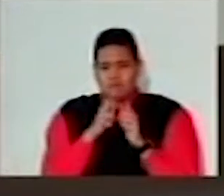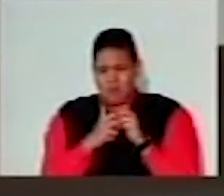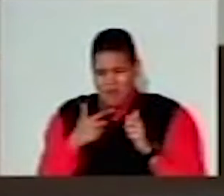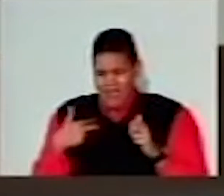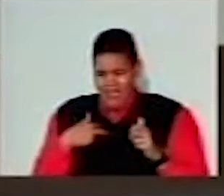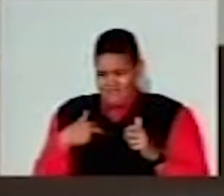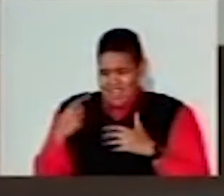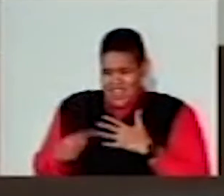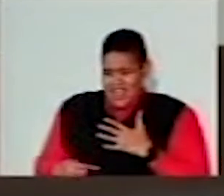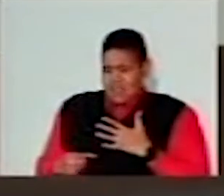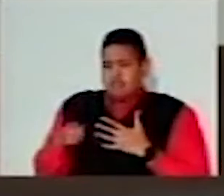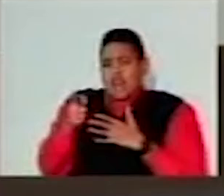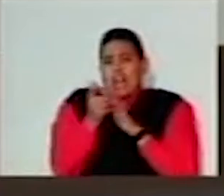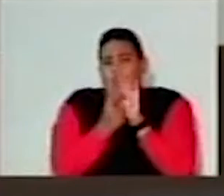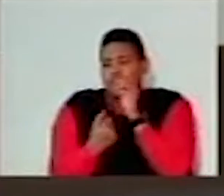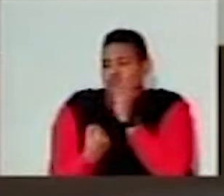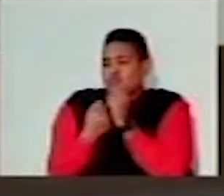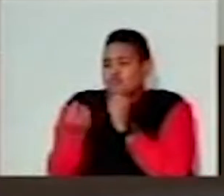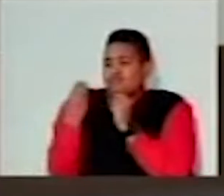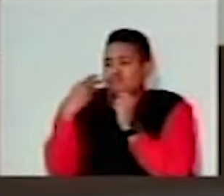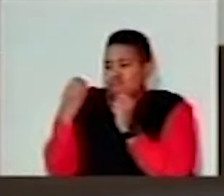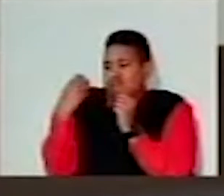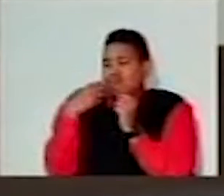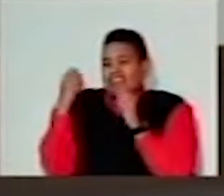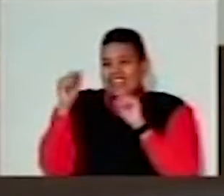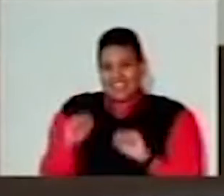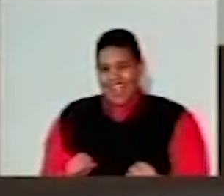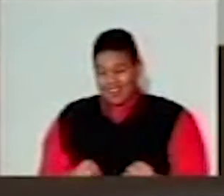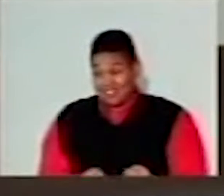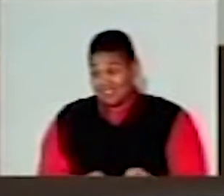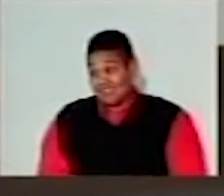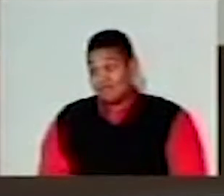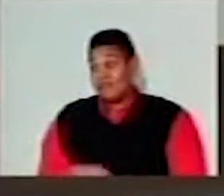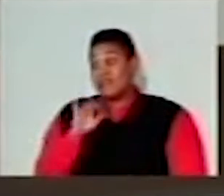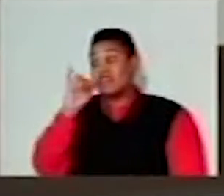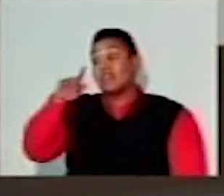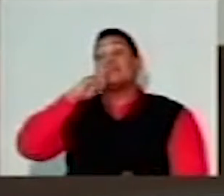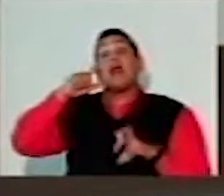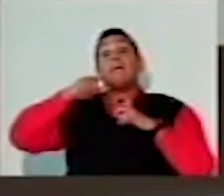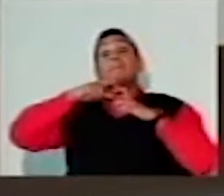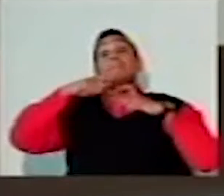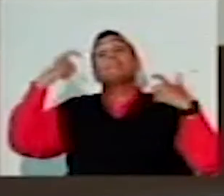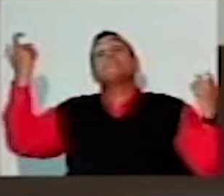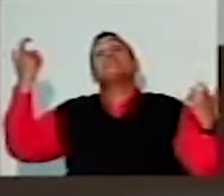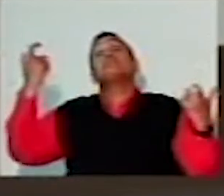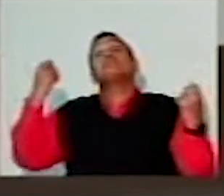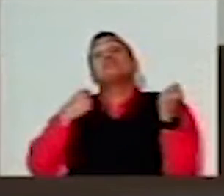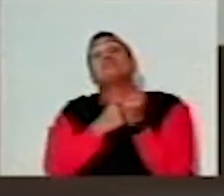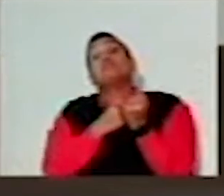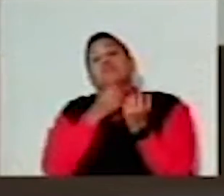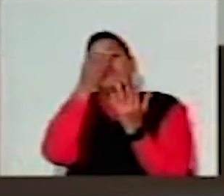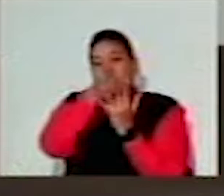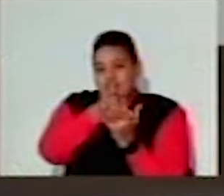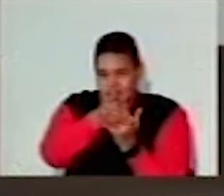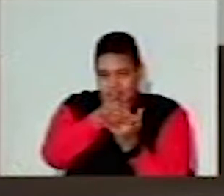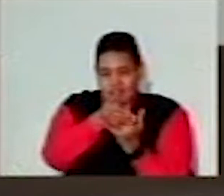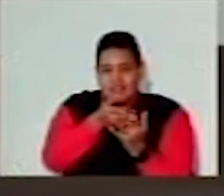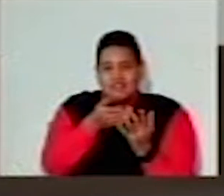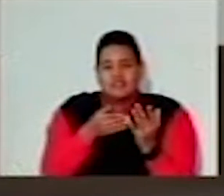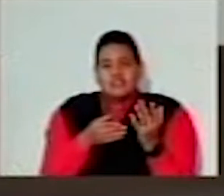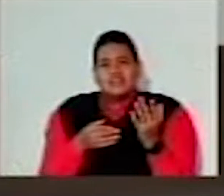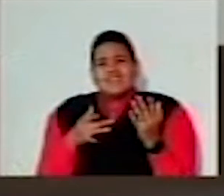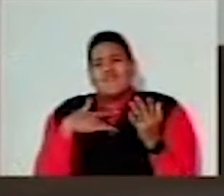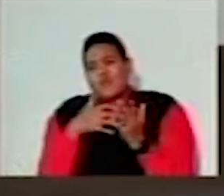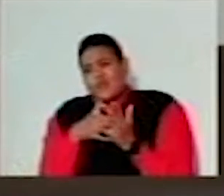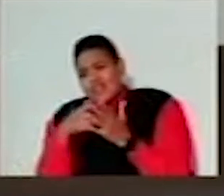having. So, Mr. Speaker, this undoubtedly is a big feather in the cap of the Ministry of Justice that